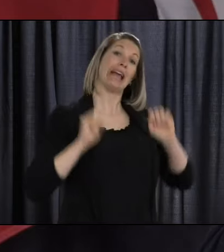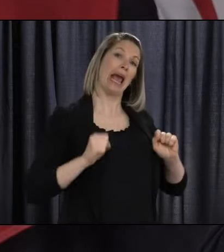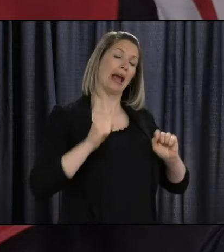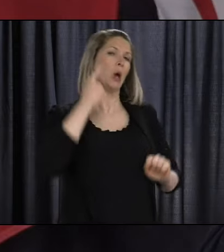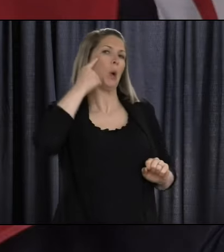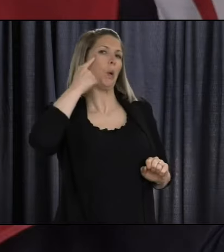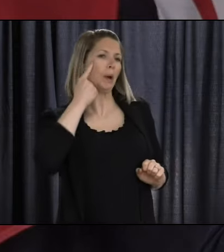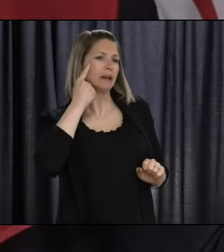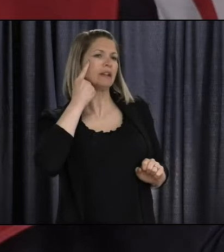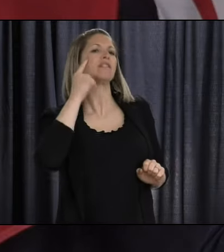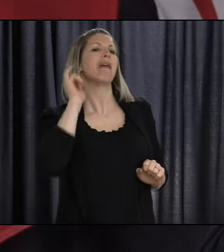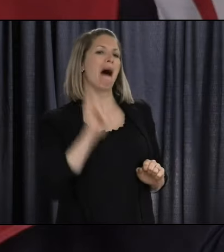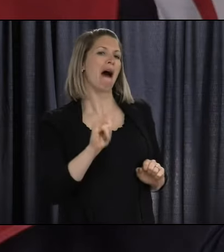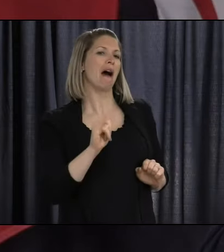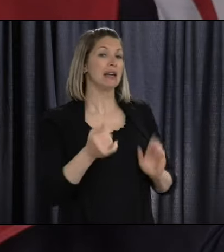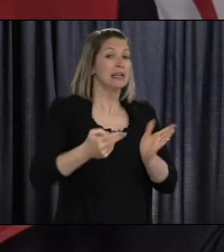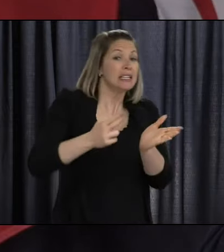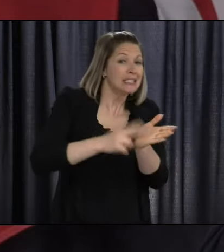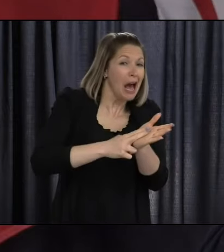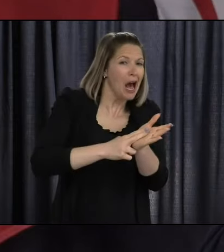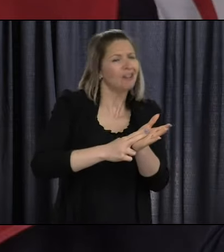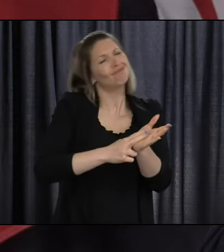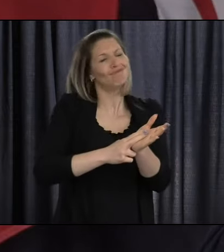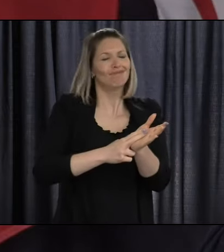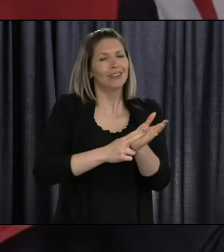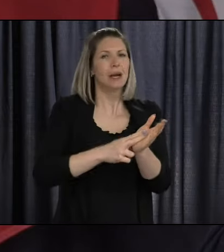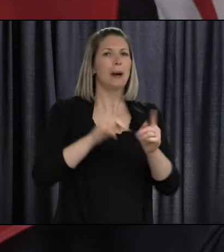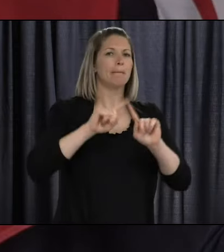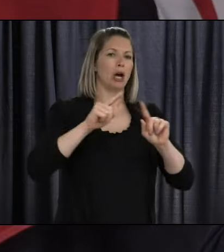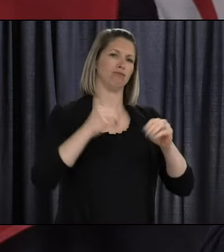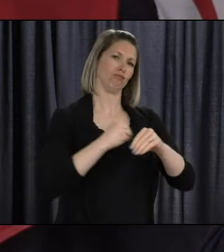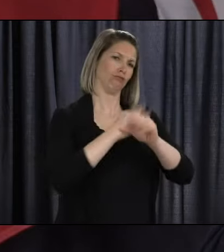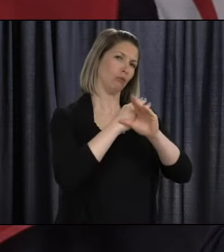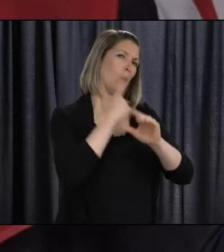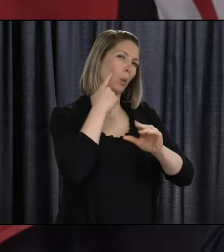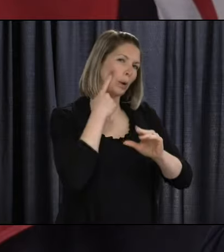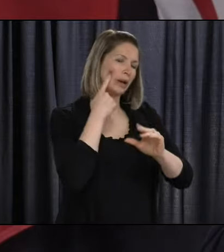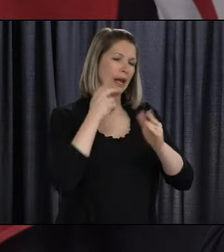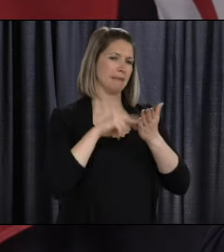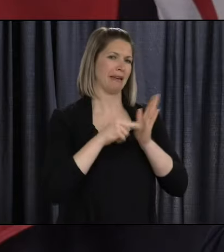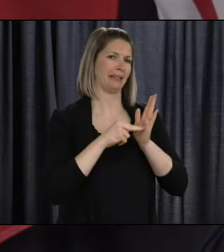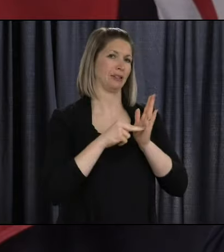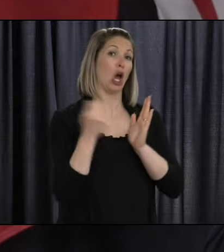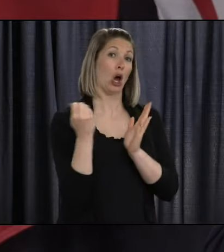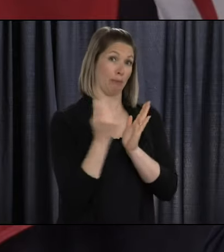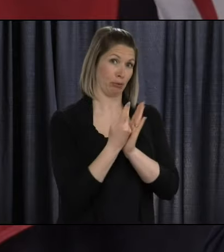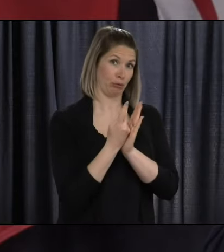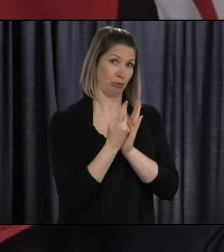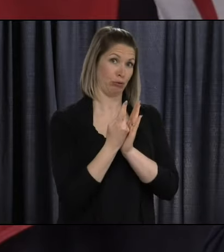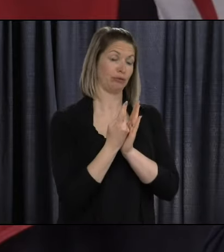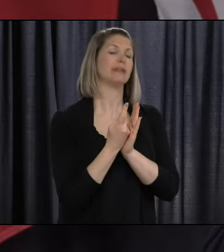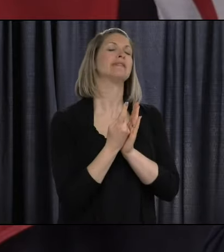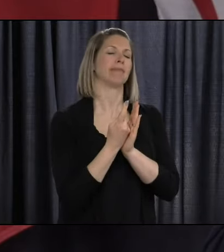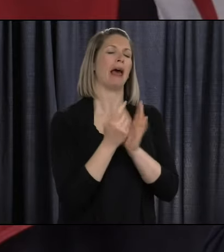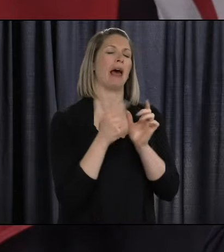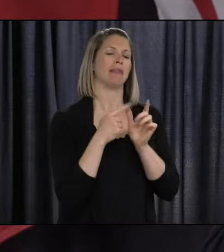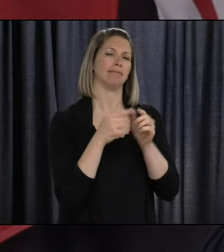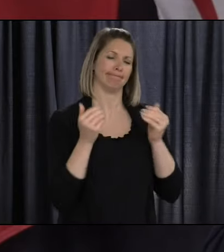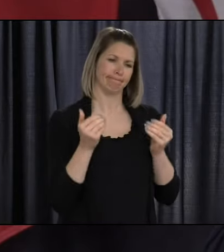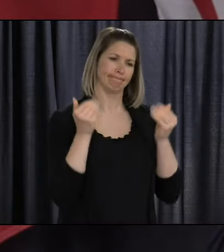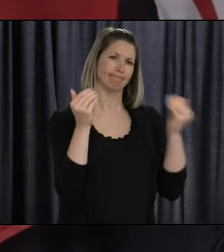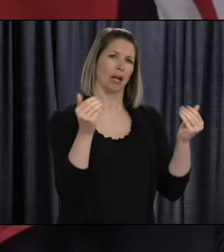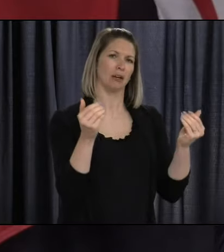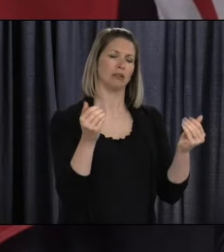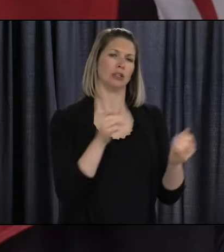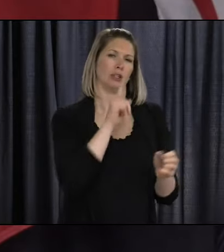witnessed remotely, given the fact that it's often now difficult to practice physical distancing in those types of